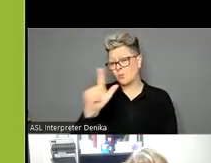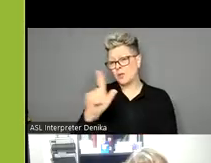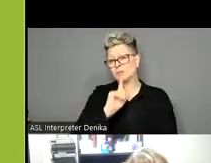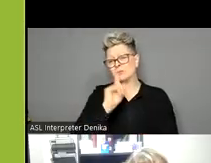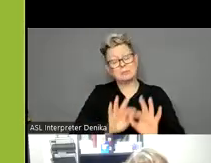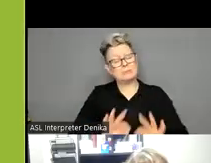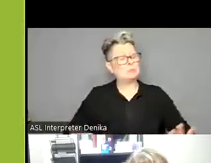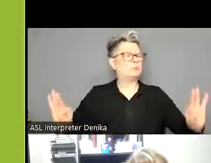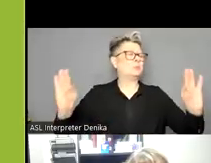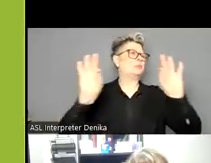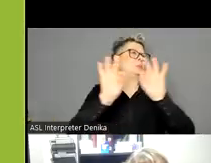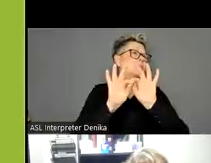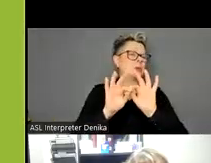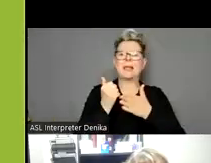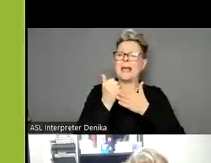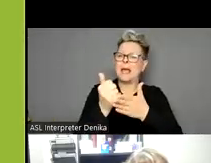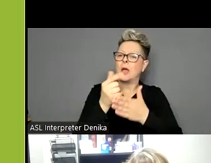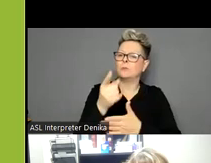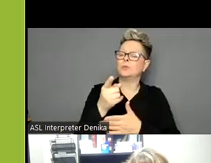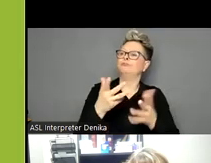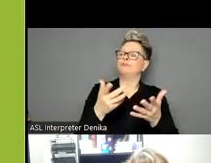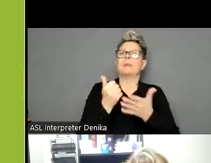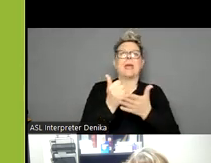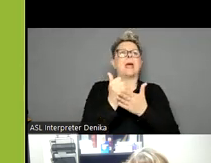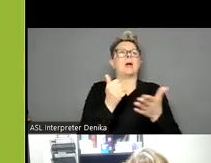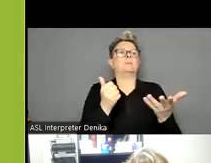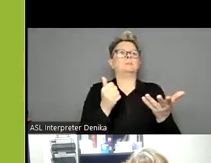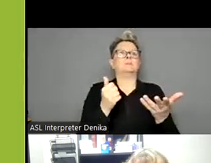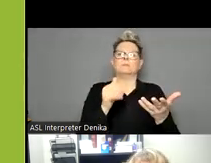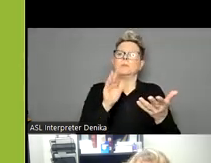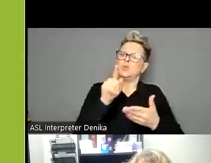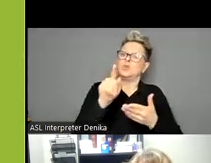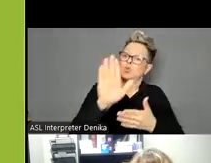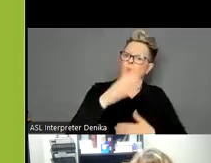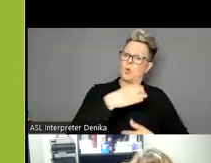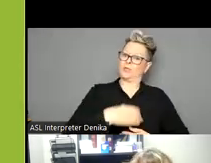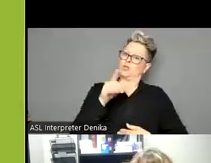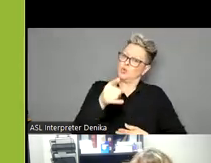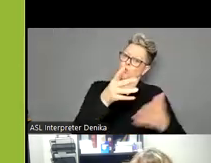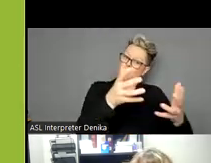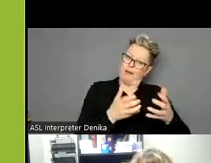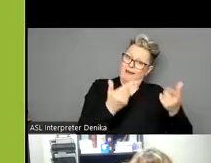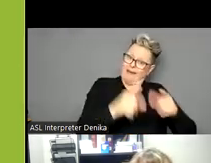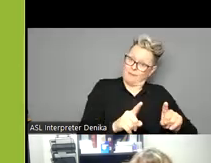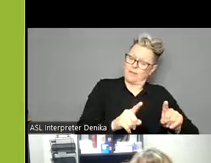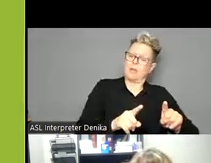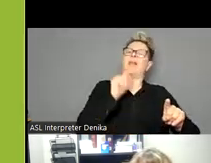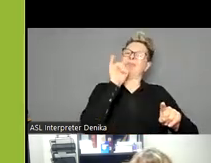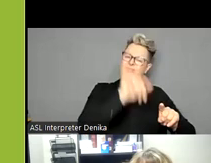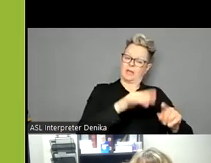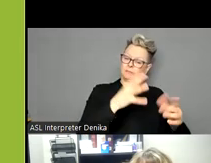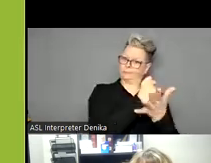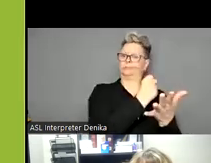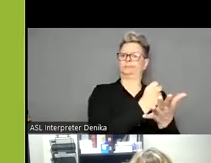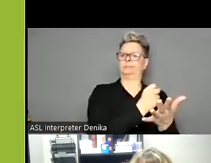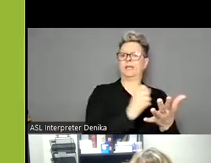can make sure that things happen the way you want rather than change from the default. And I'll talk about what the default